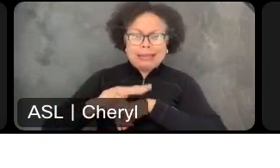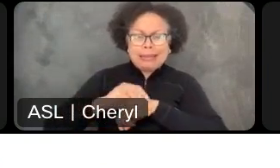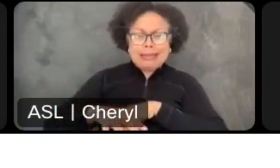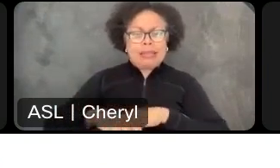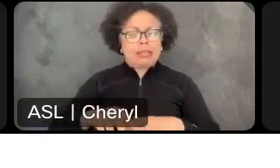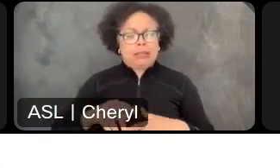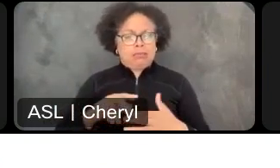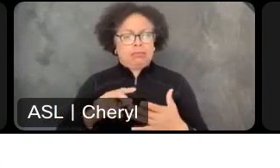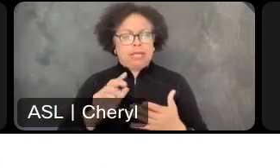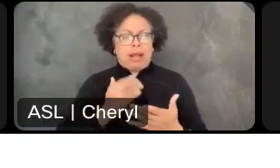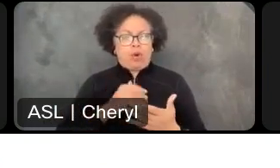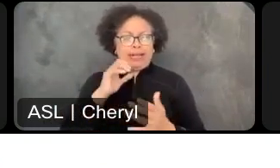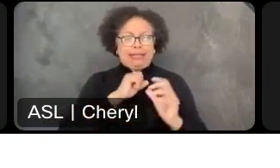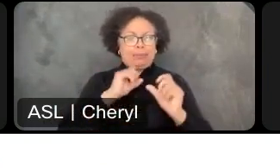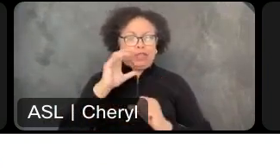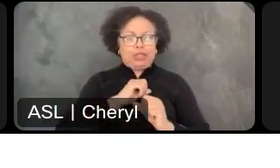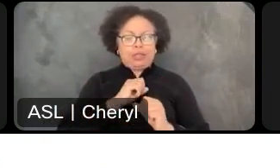dispelling common myths.